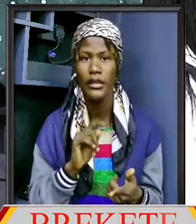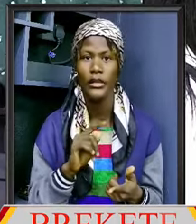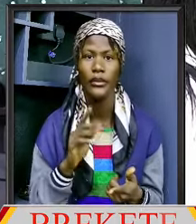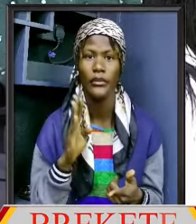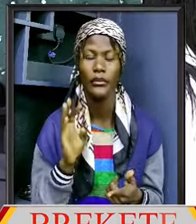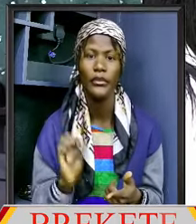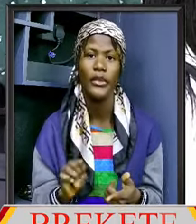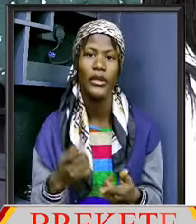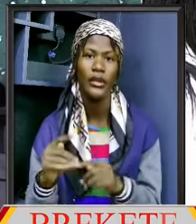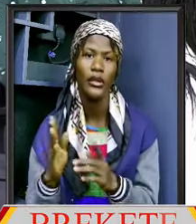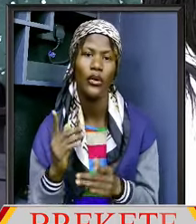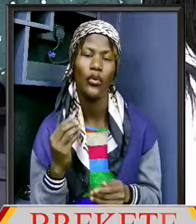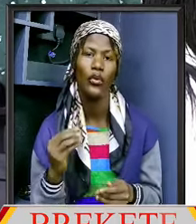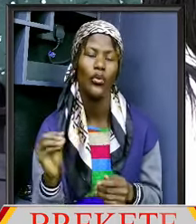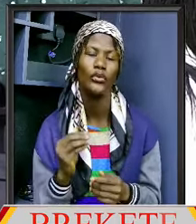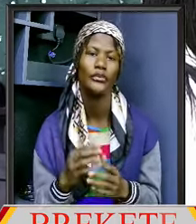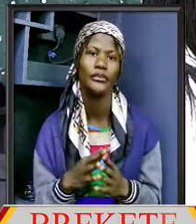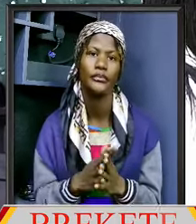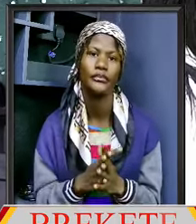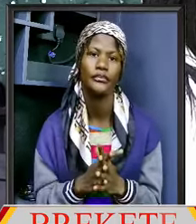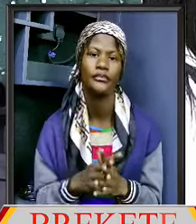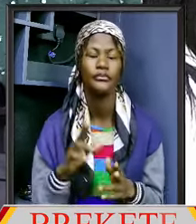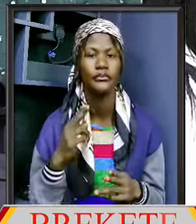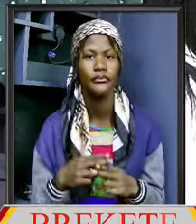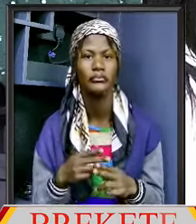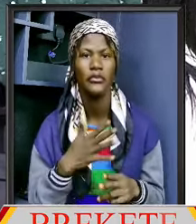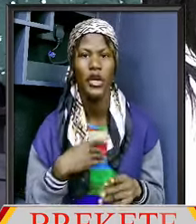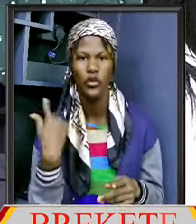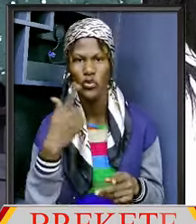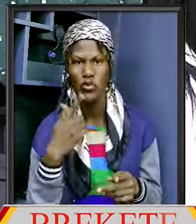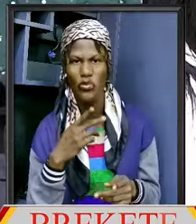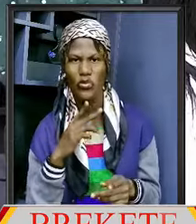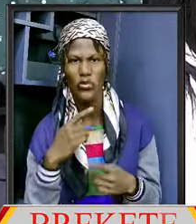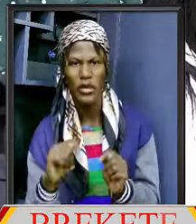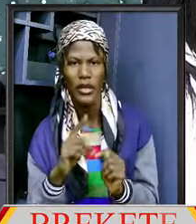everybody their name and who they be.